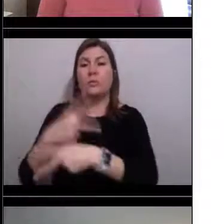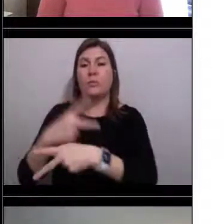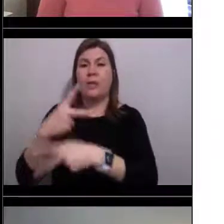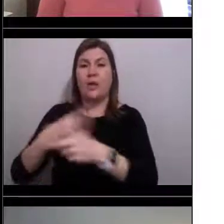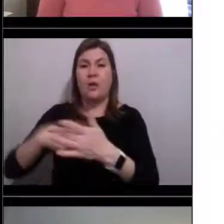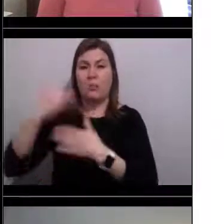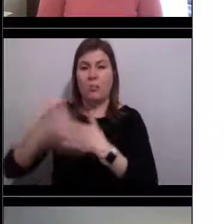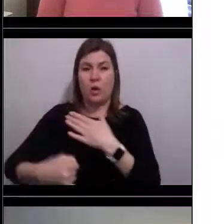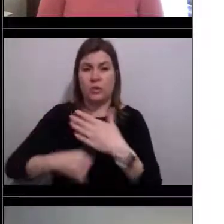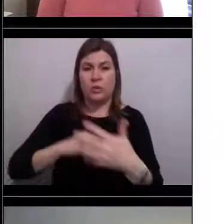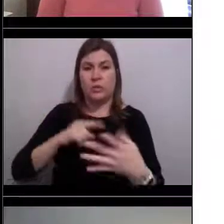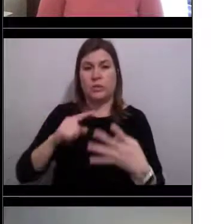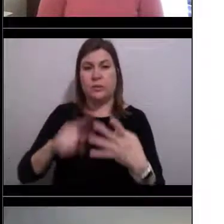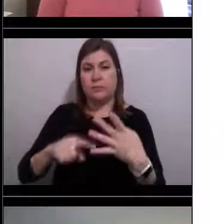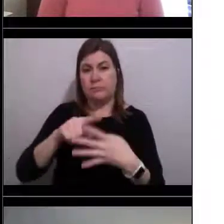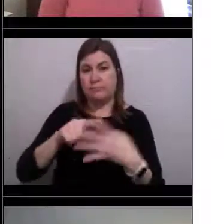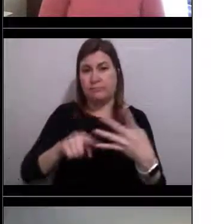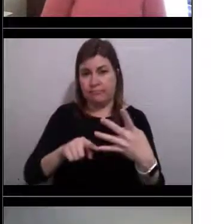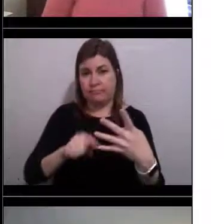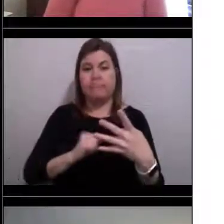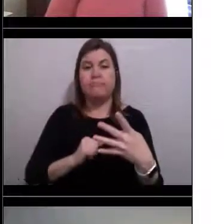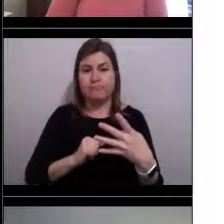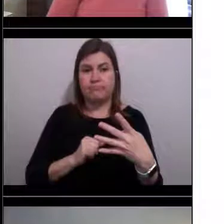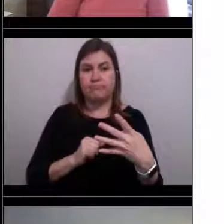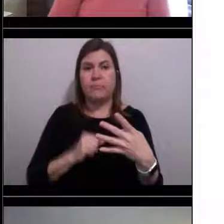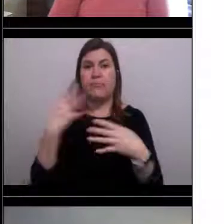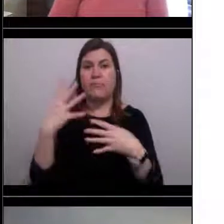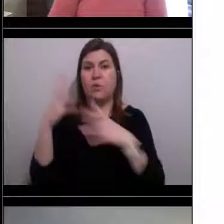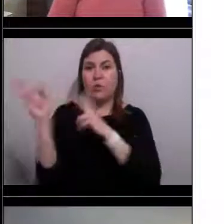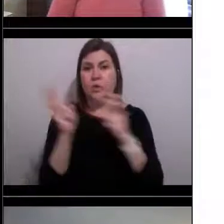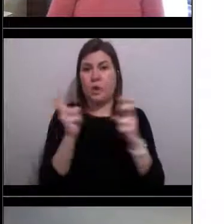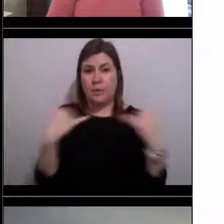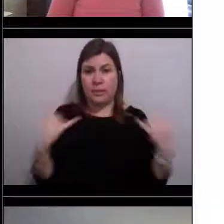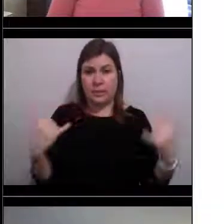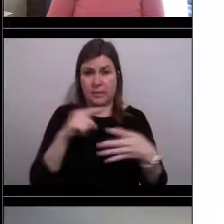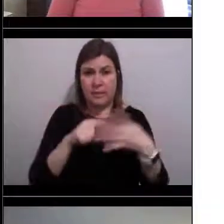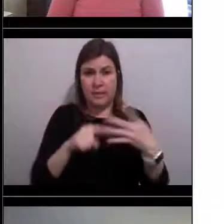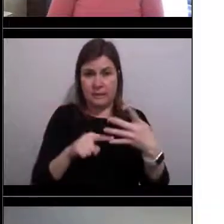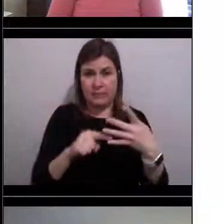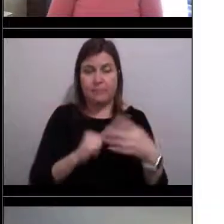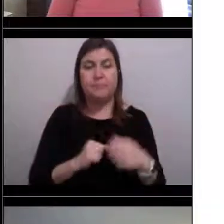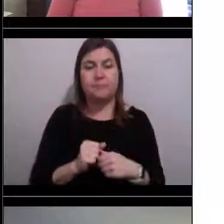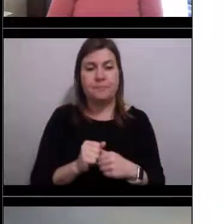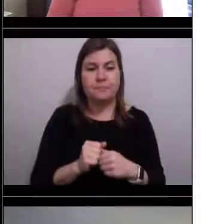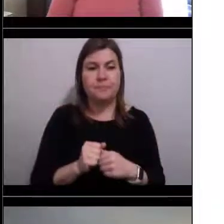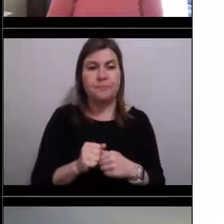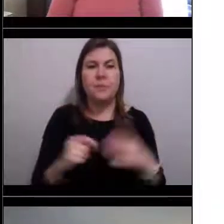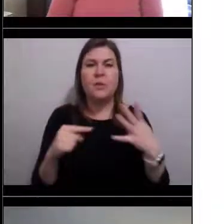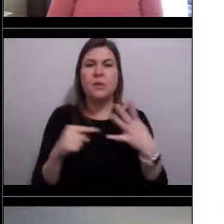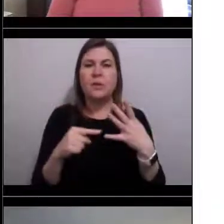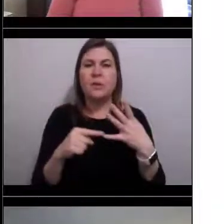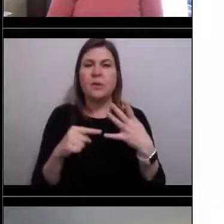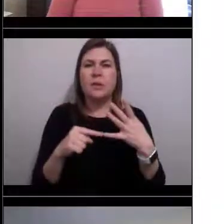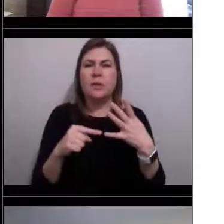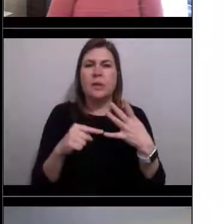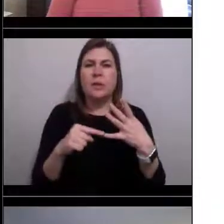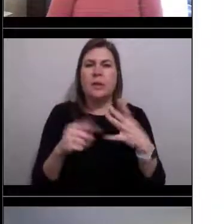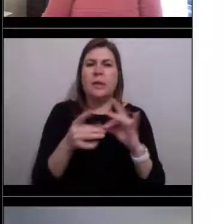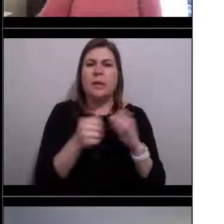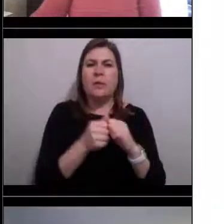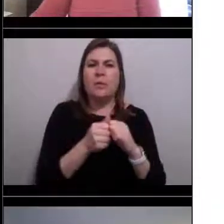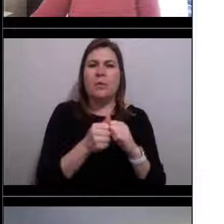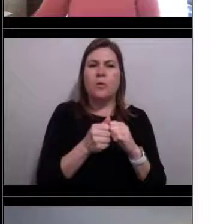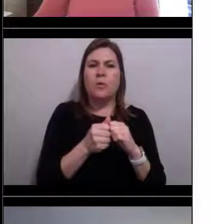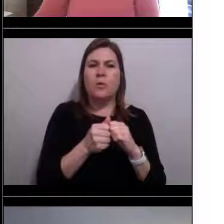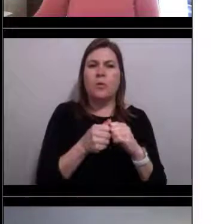residential care. And this one is, when we get there, we'll be talking about COVID, social isolation,